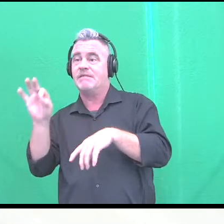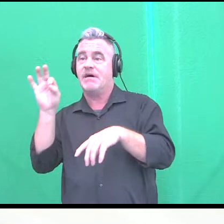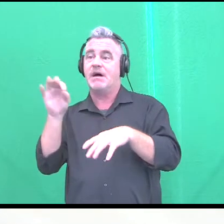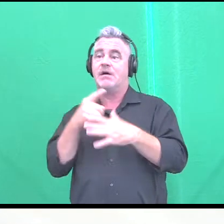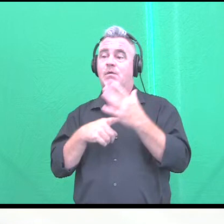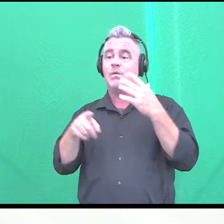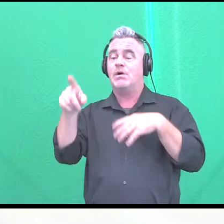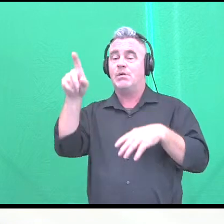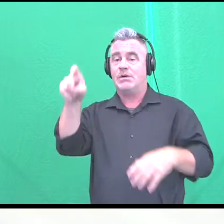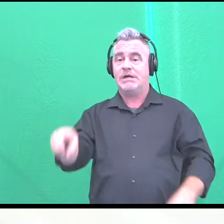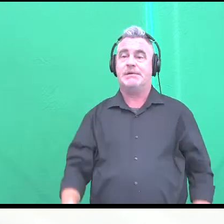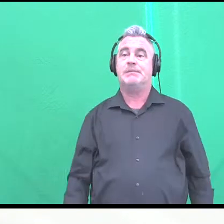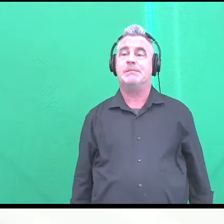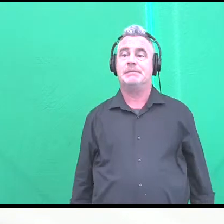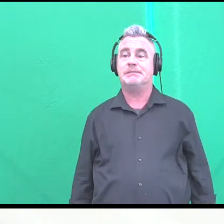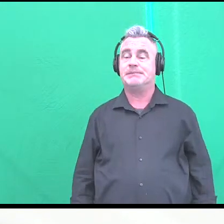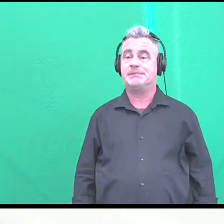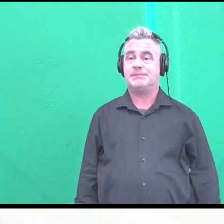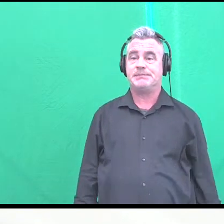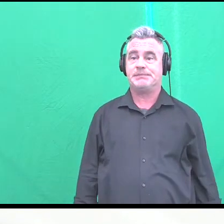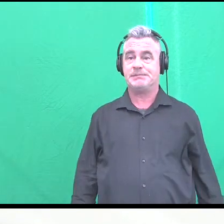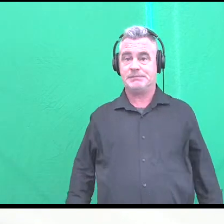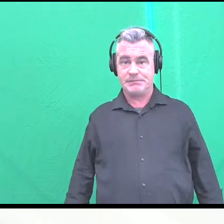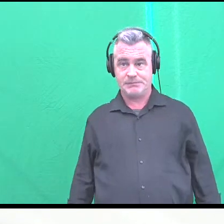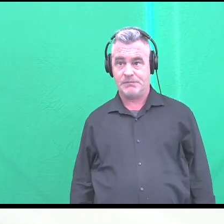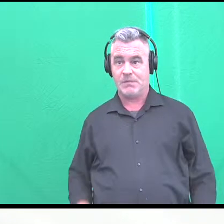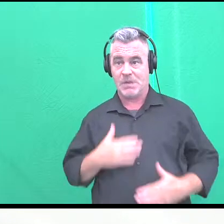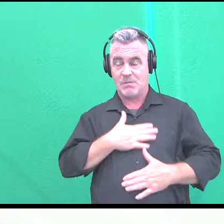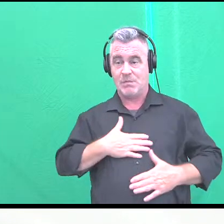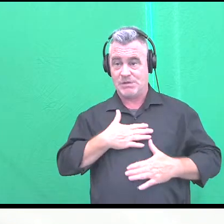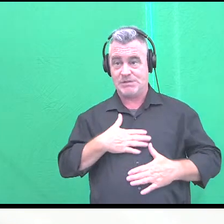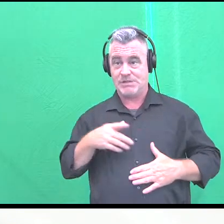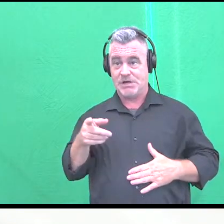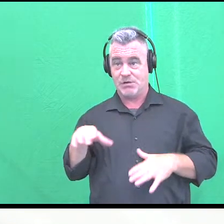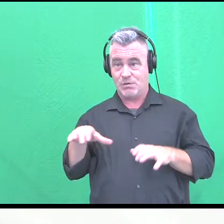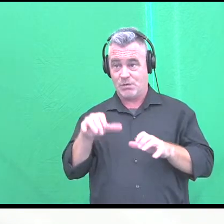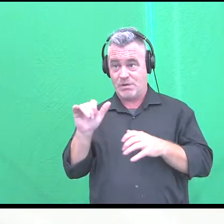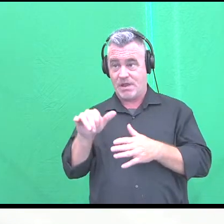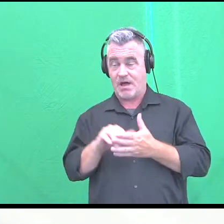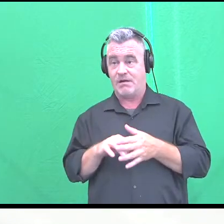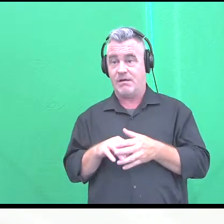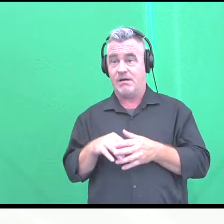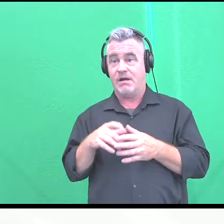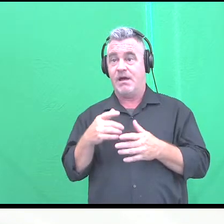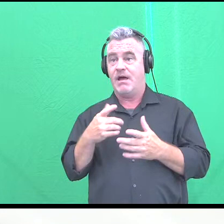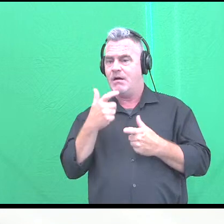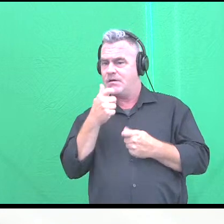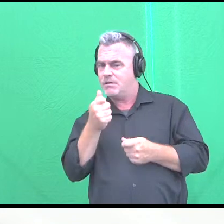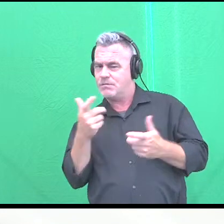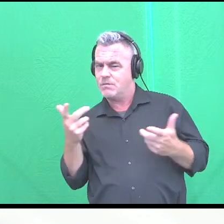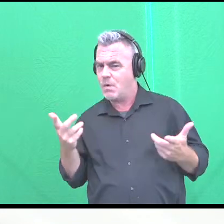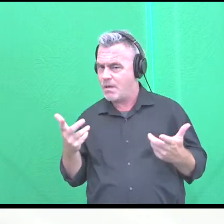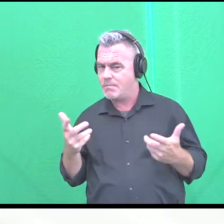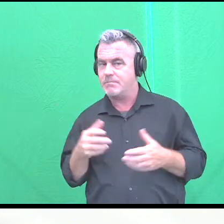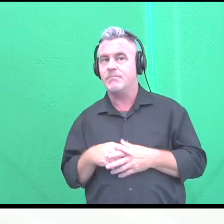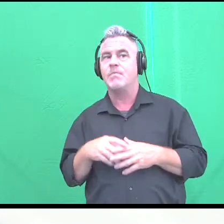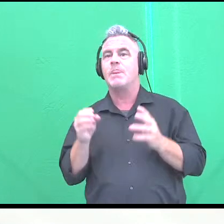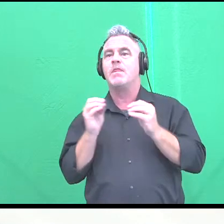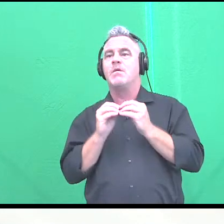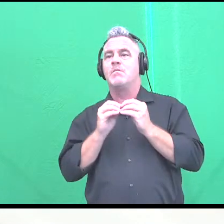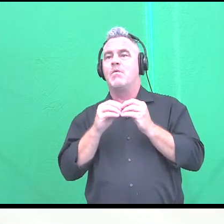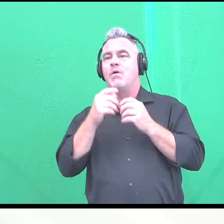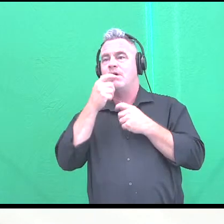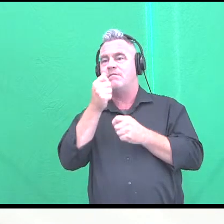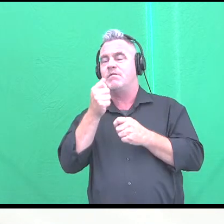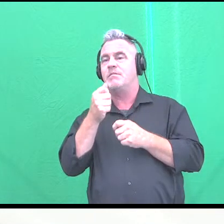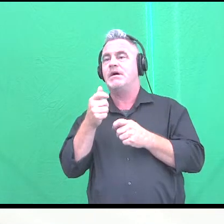you need to know. We appreciate you doing that. Also, I'm interested in more information about AB